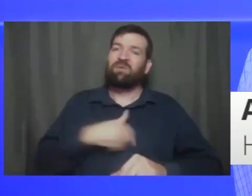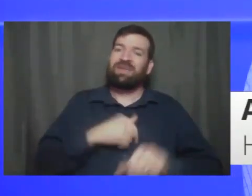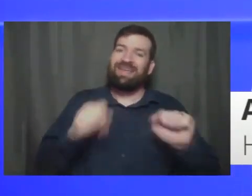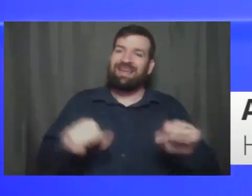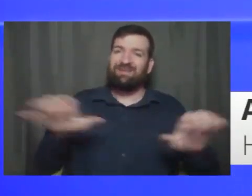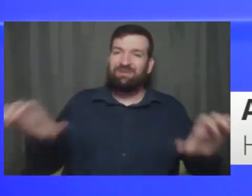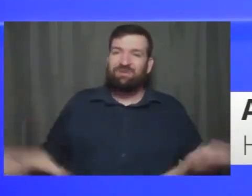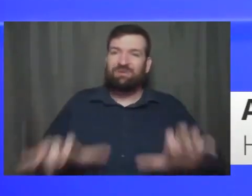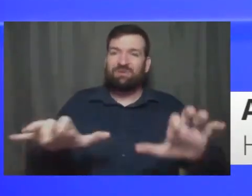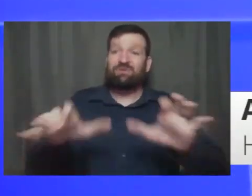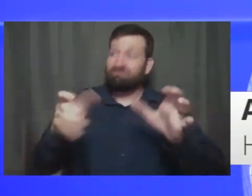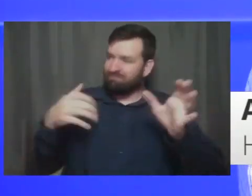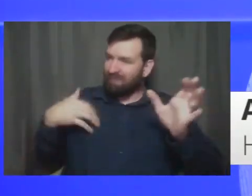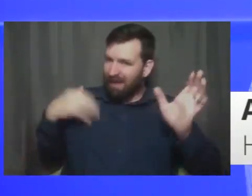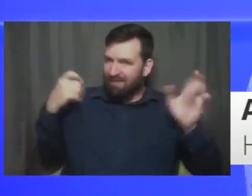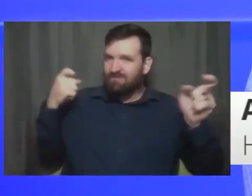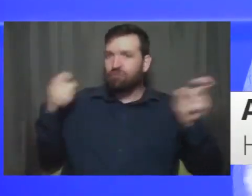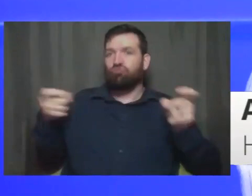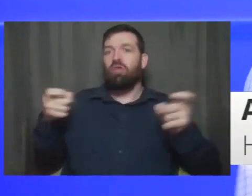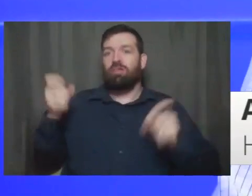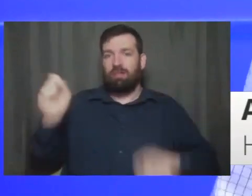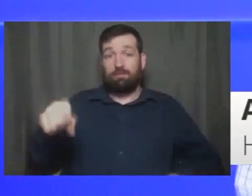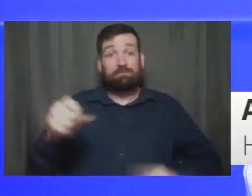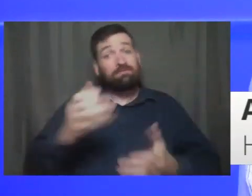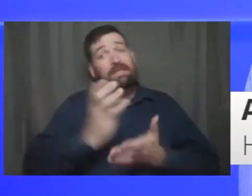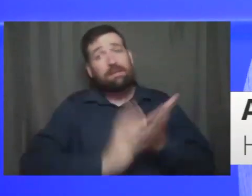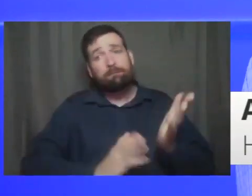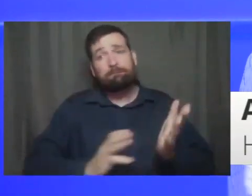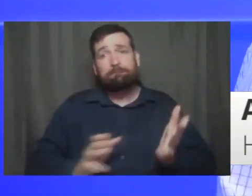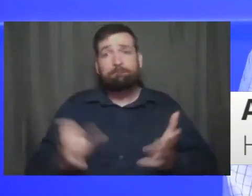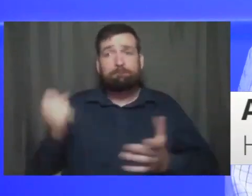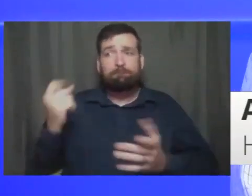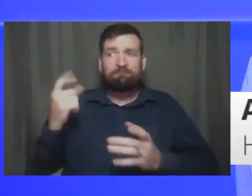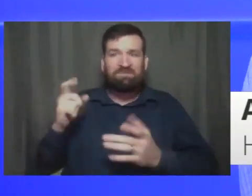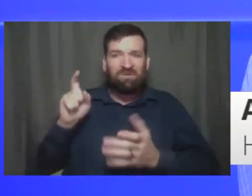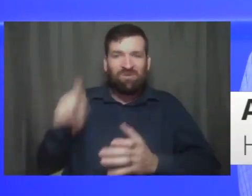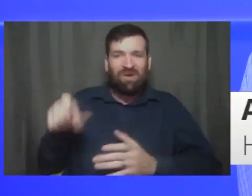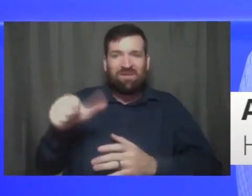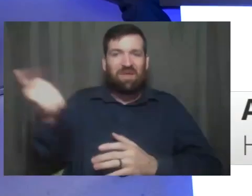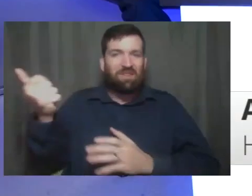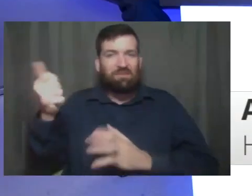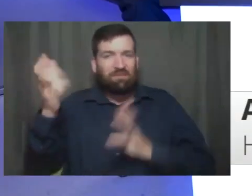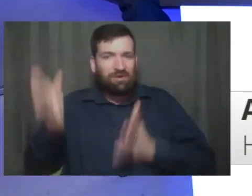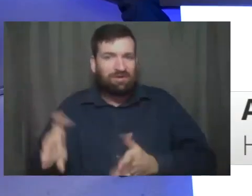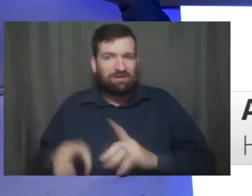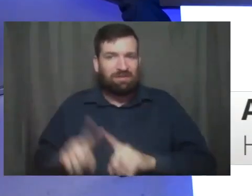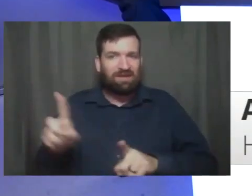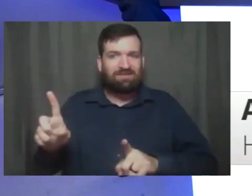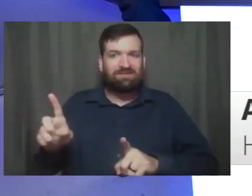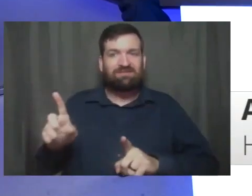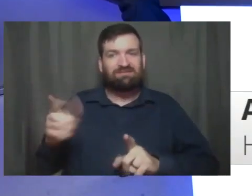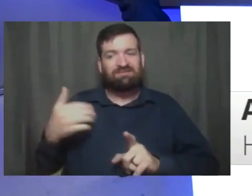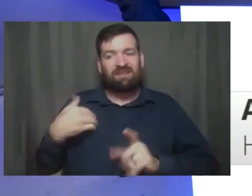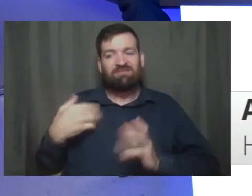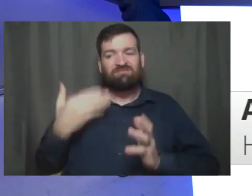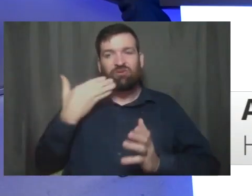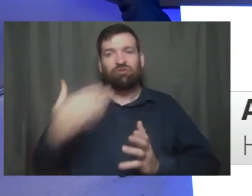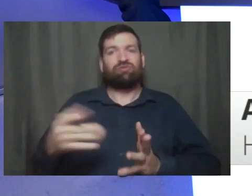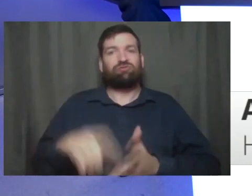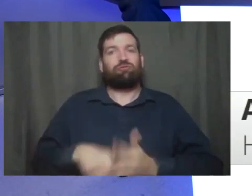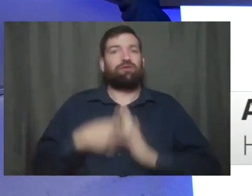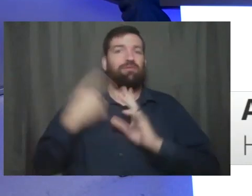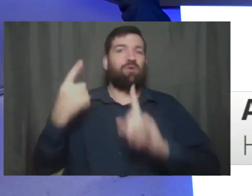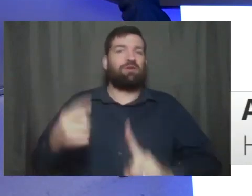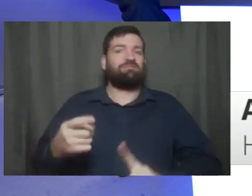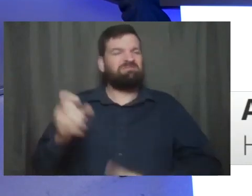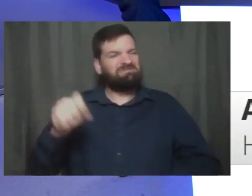control over it. Yes, at least some, right? It does take the other person too, but at least we have a start. Yeah, usually. Yeah, but Yeah, that's interesting. That's